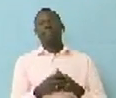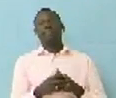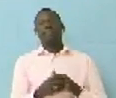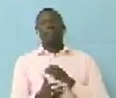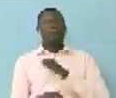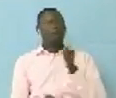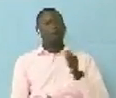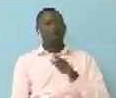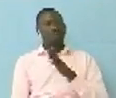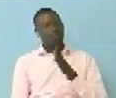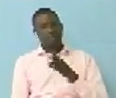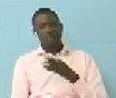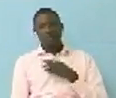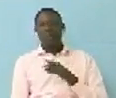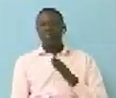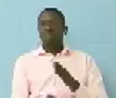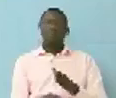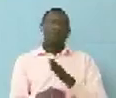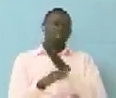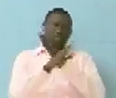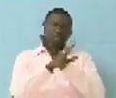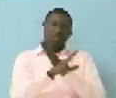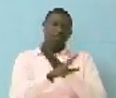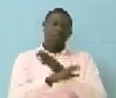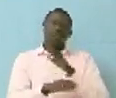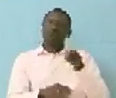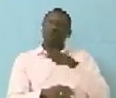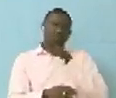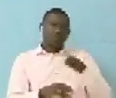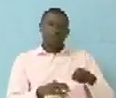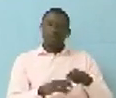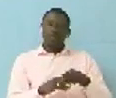And you may have condemned torture.